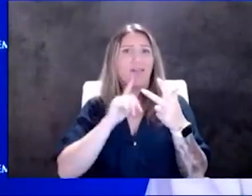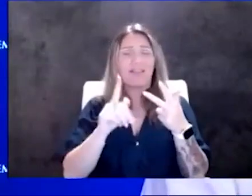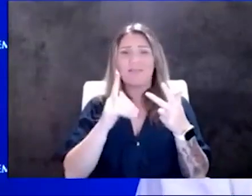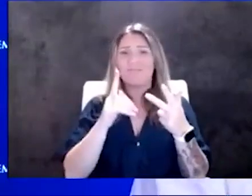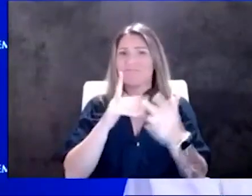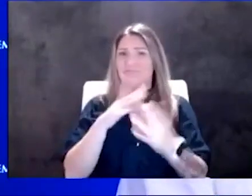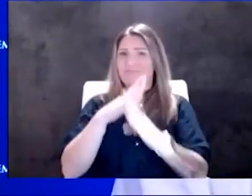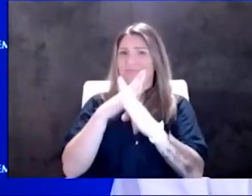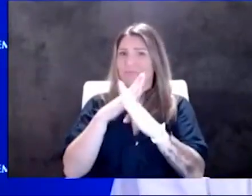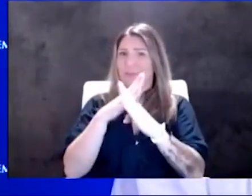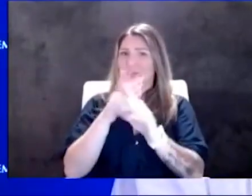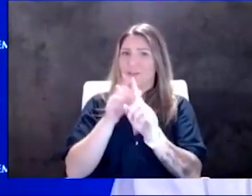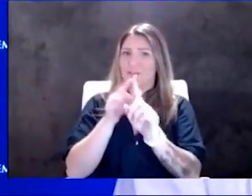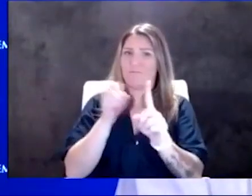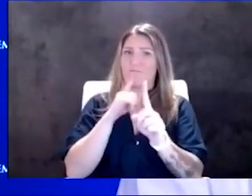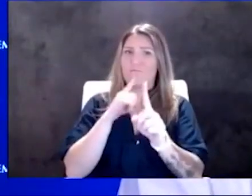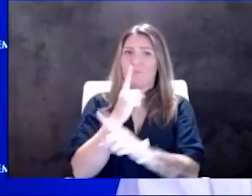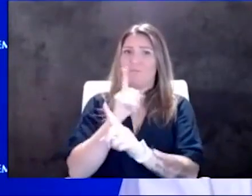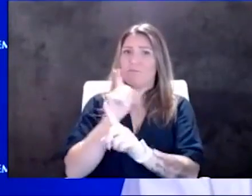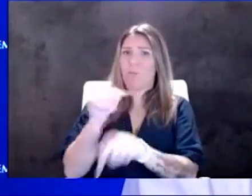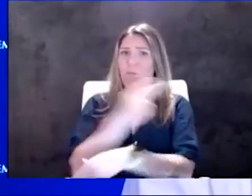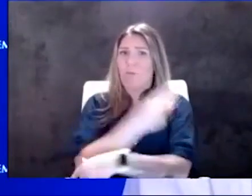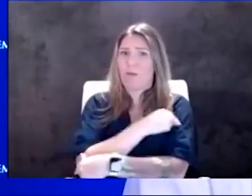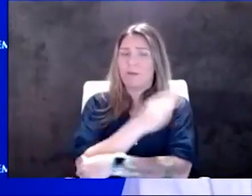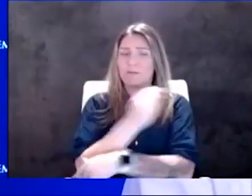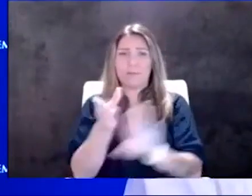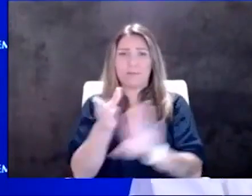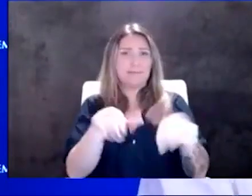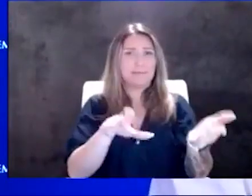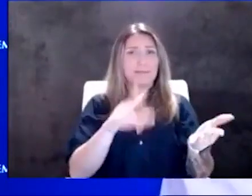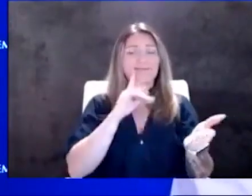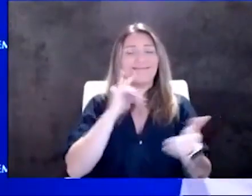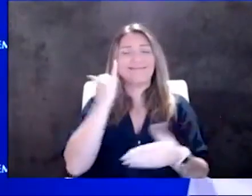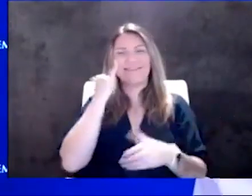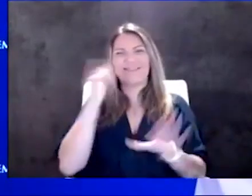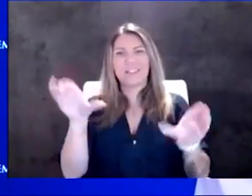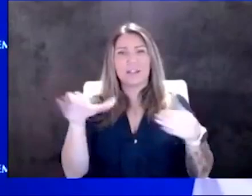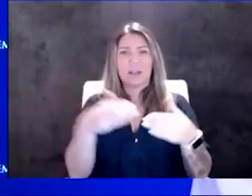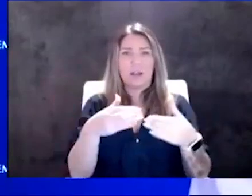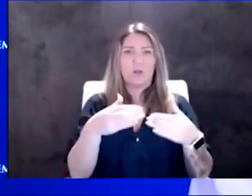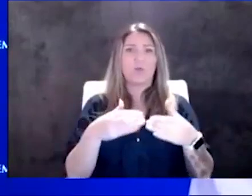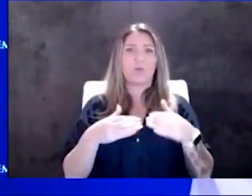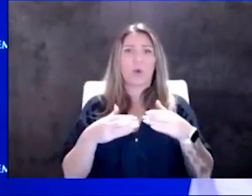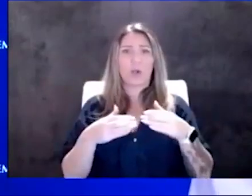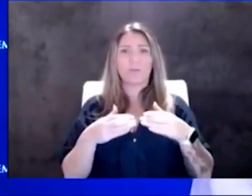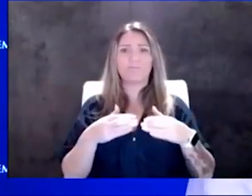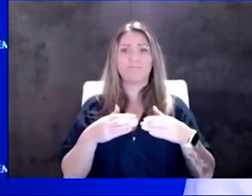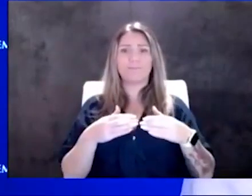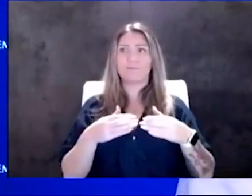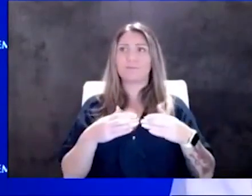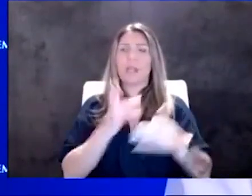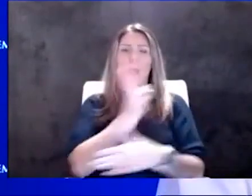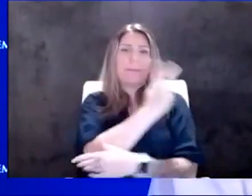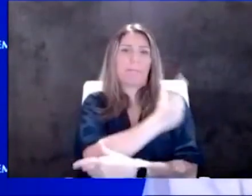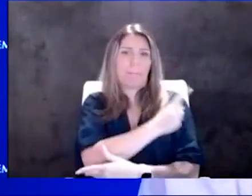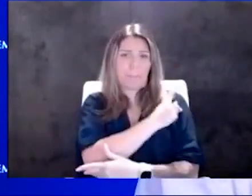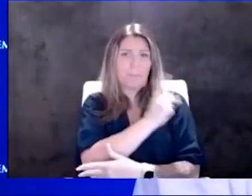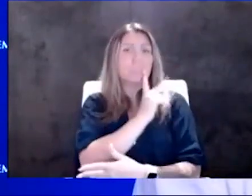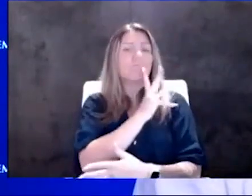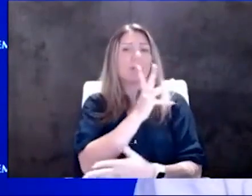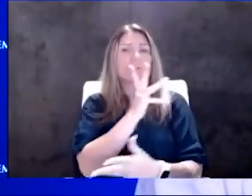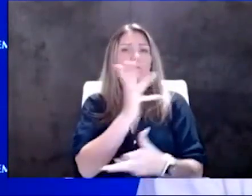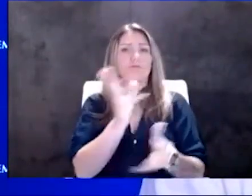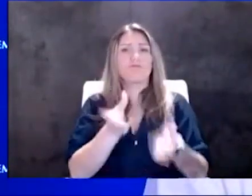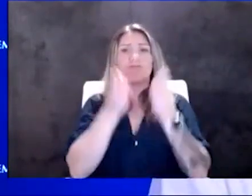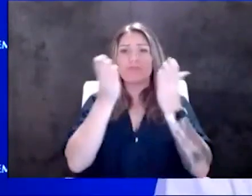disease, and death. Really, if you fall into that category of having been a person that is recommended for that extra